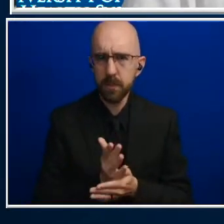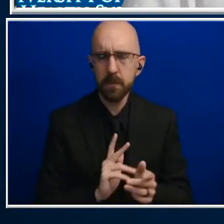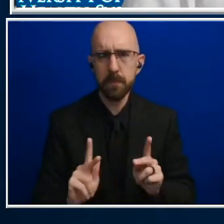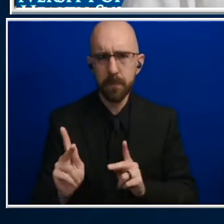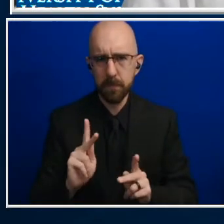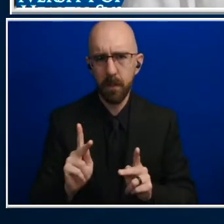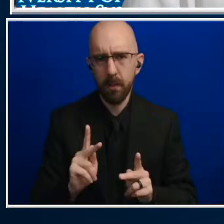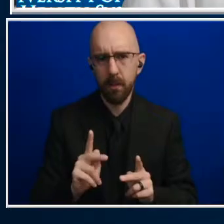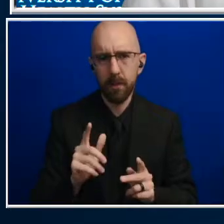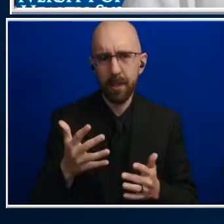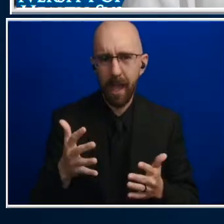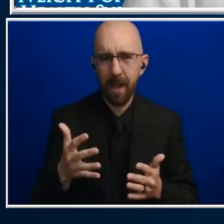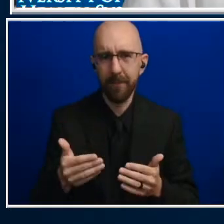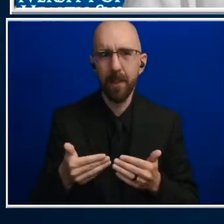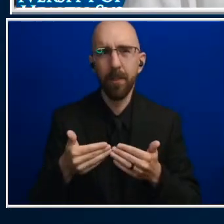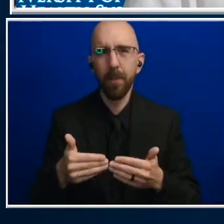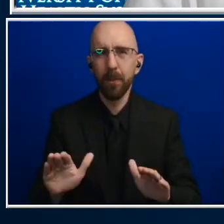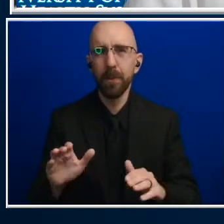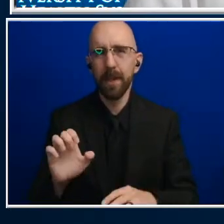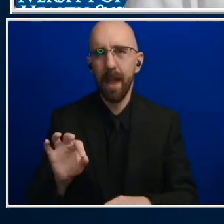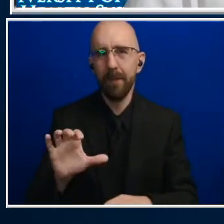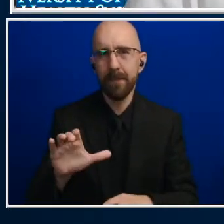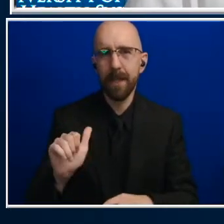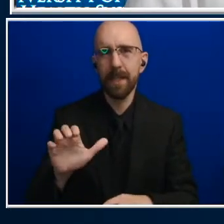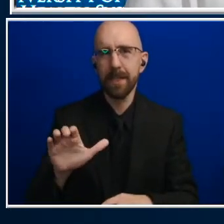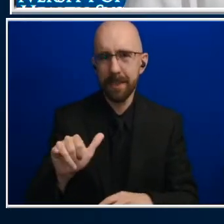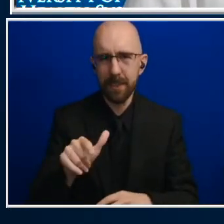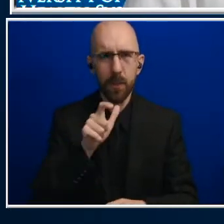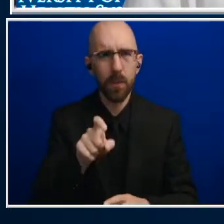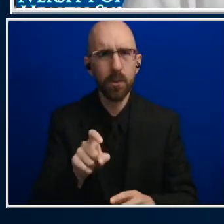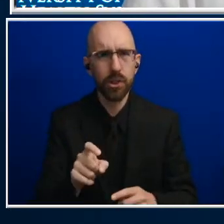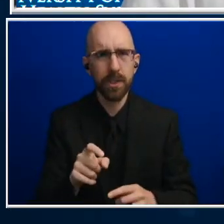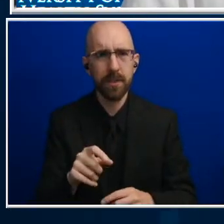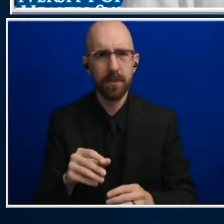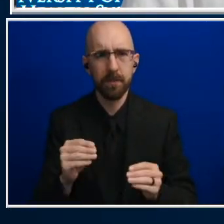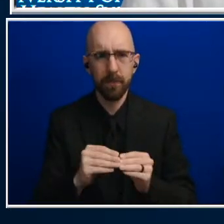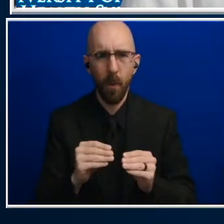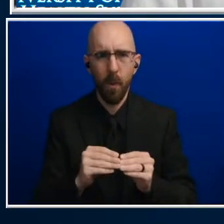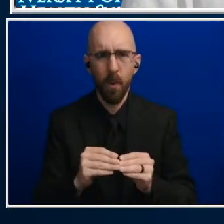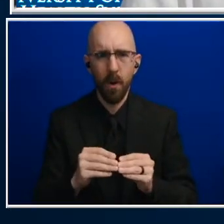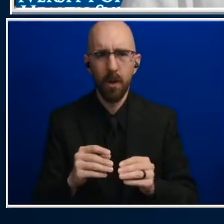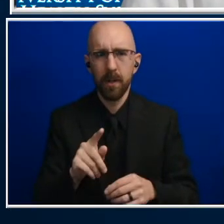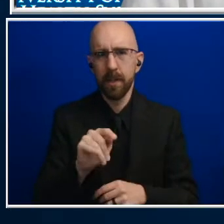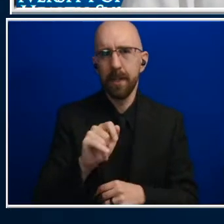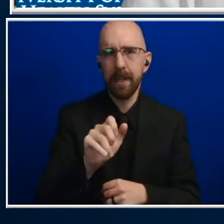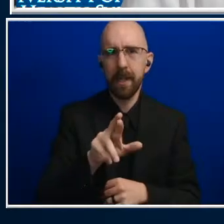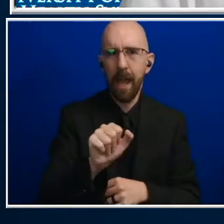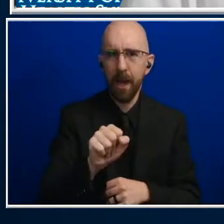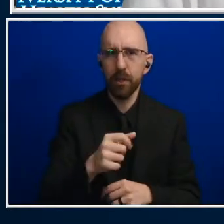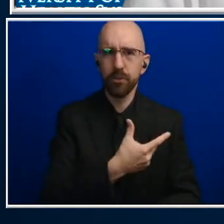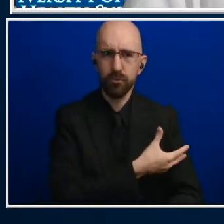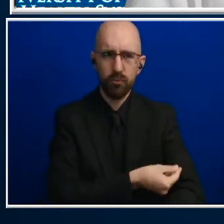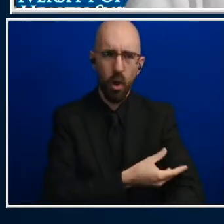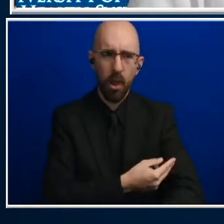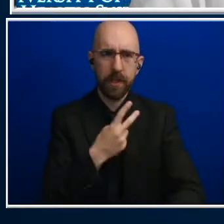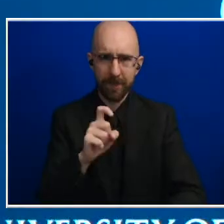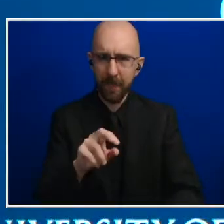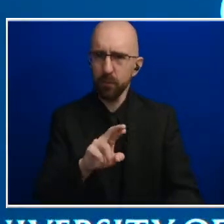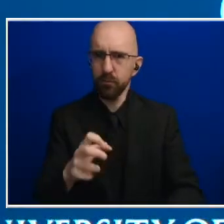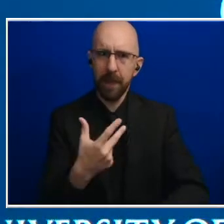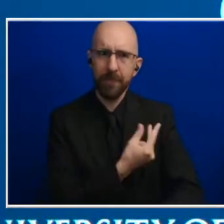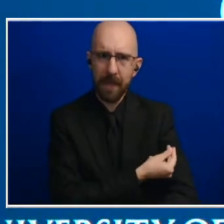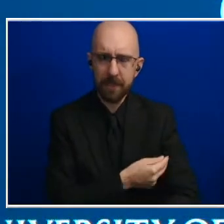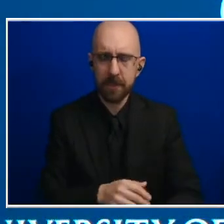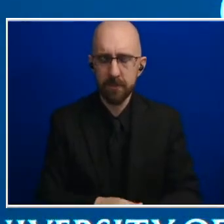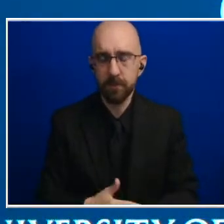loses efficacy. Who are the people that should be getting titers drawn to see if they need to be revaccinated? Yeah, that's a good question. So right